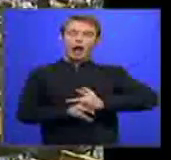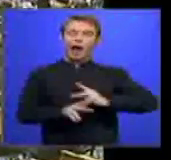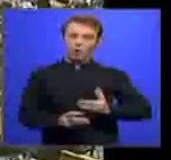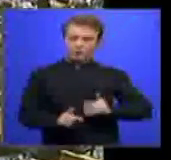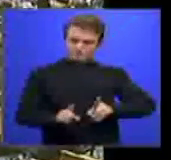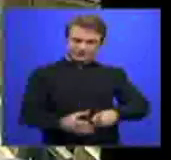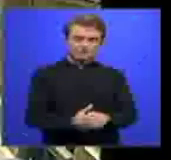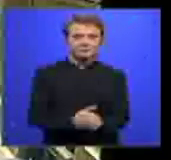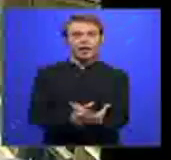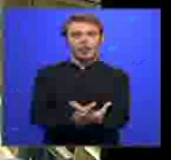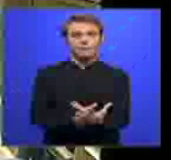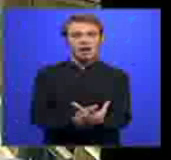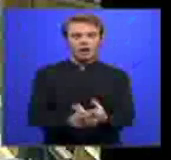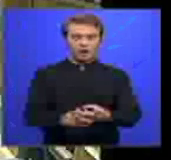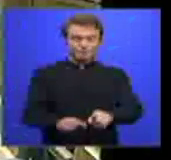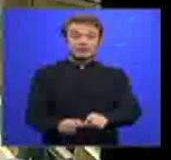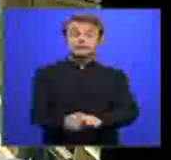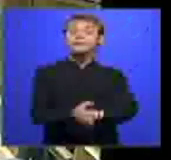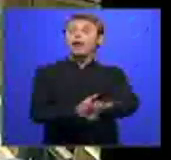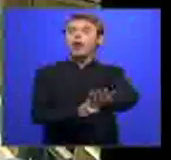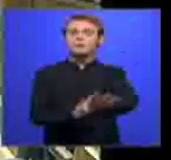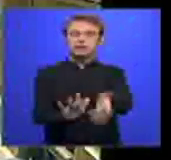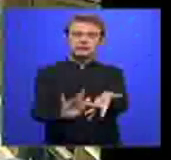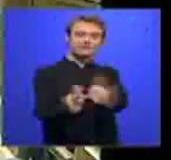expand the broadband network.